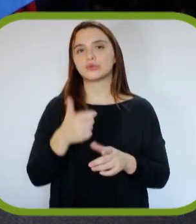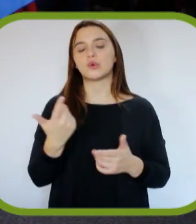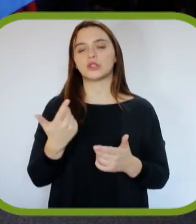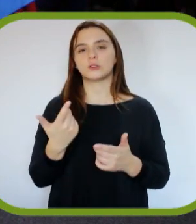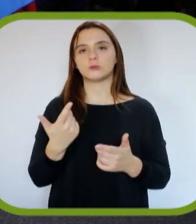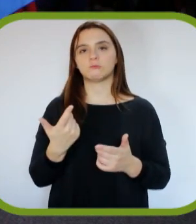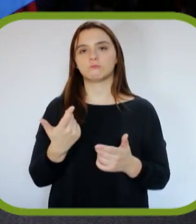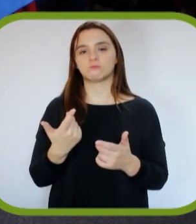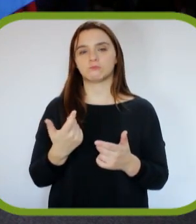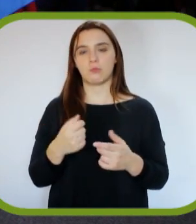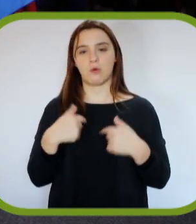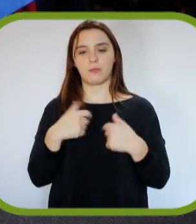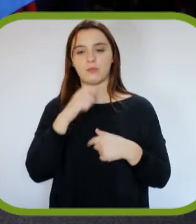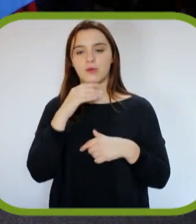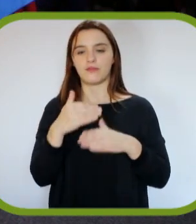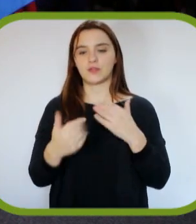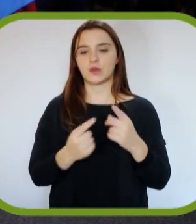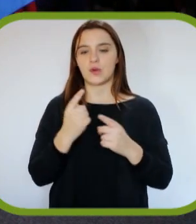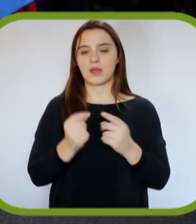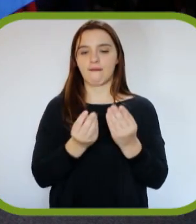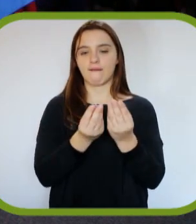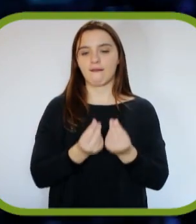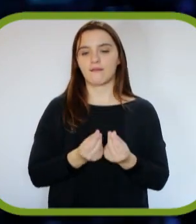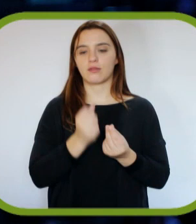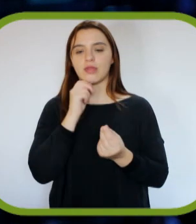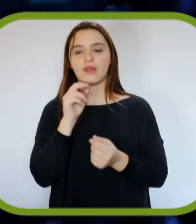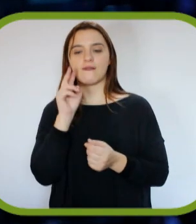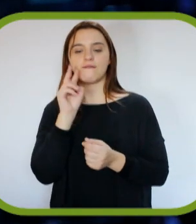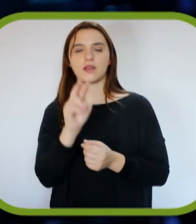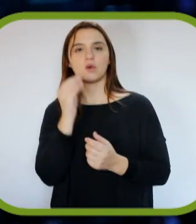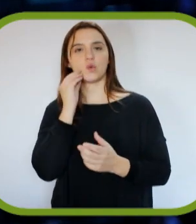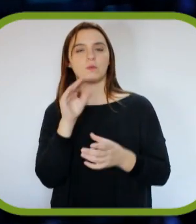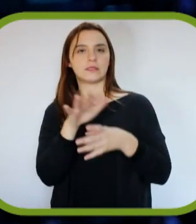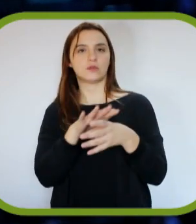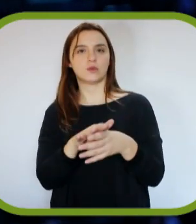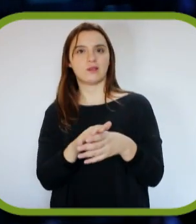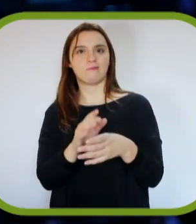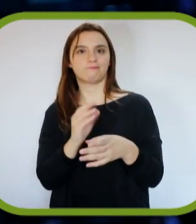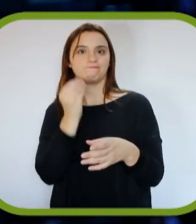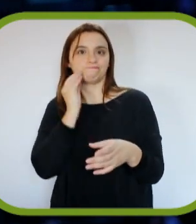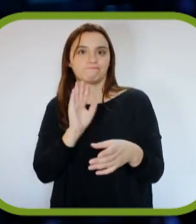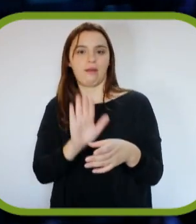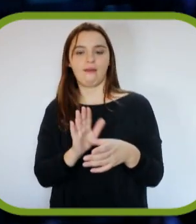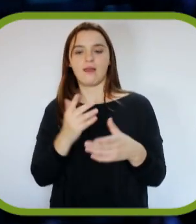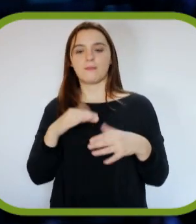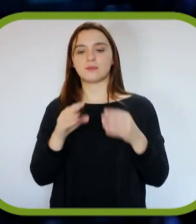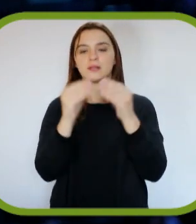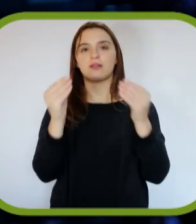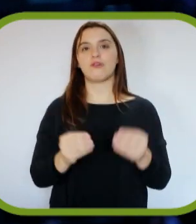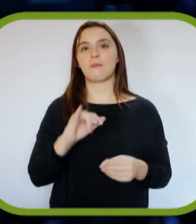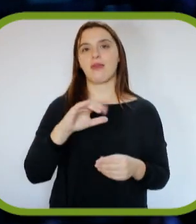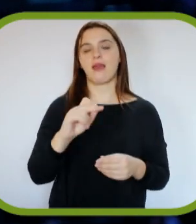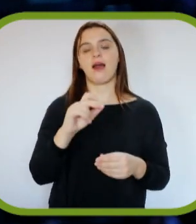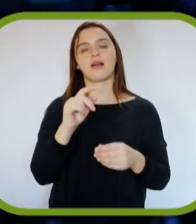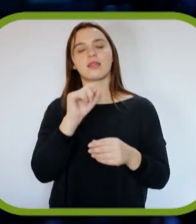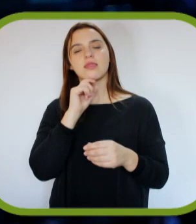human analysts can't do when it comes to just number crunching or, you know, kind of looking at the situation as it is, but platforms like